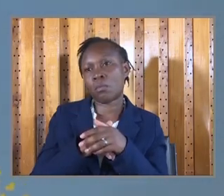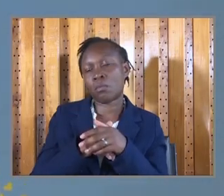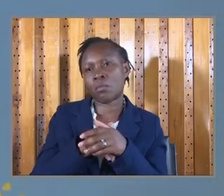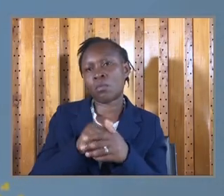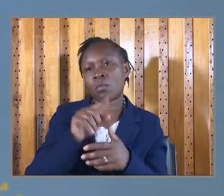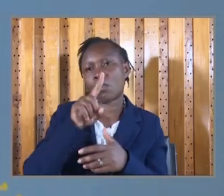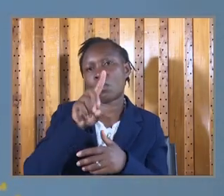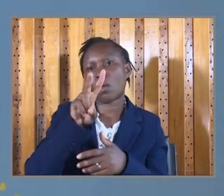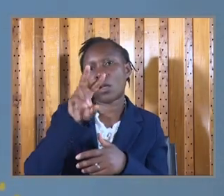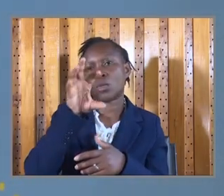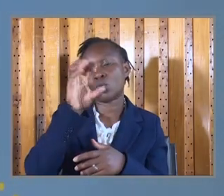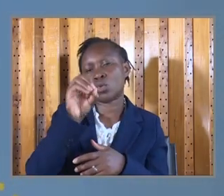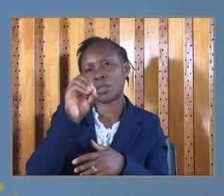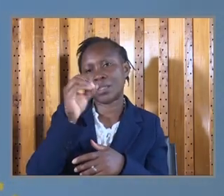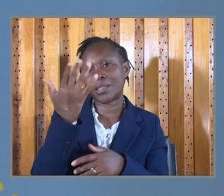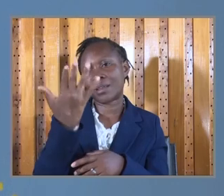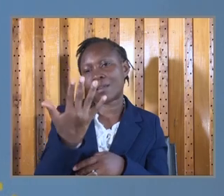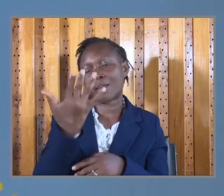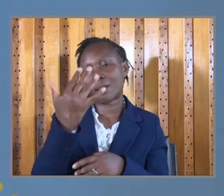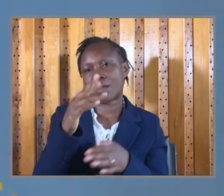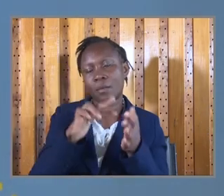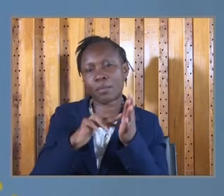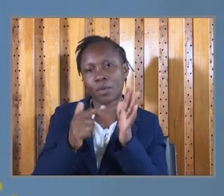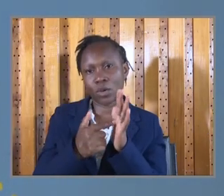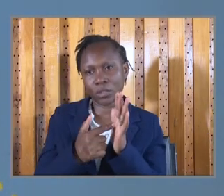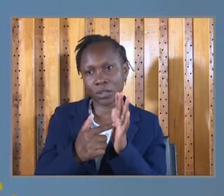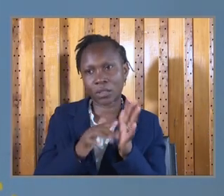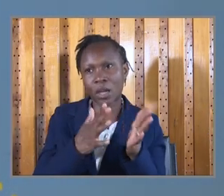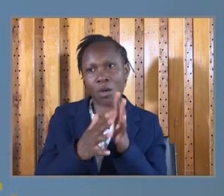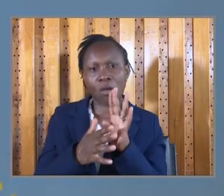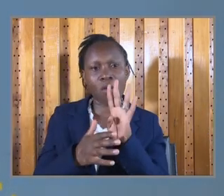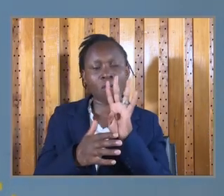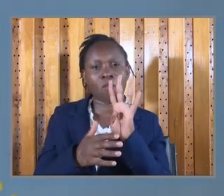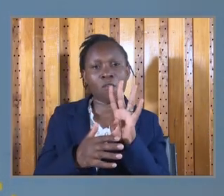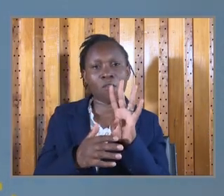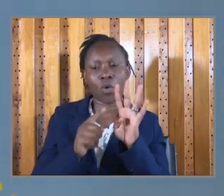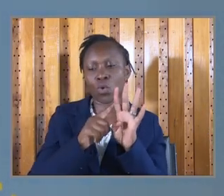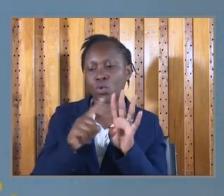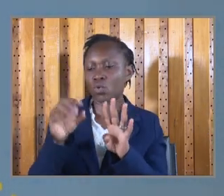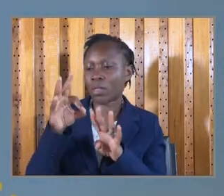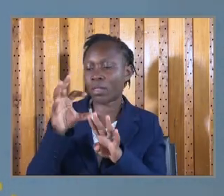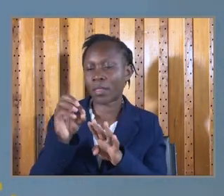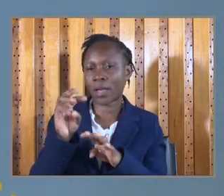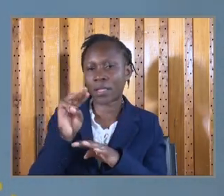120 green projects, and around 430 million, which is the equivalent to over